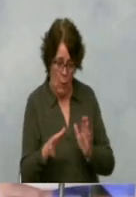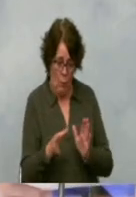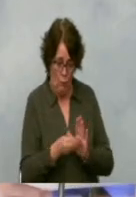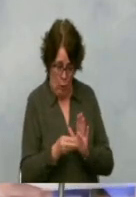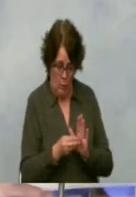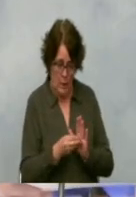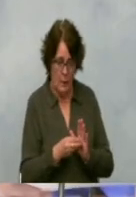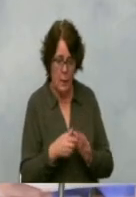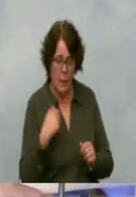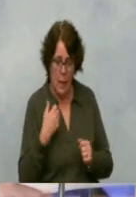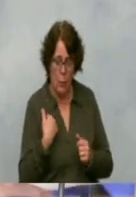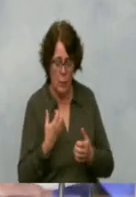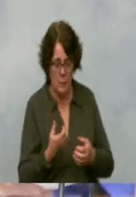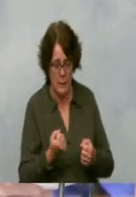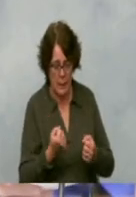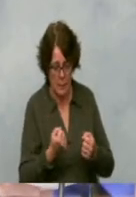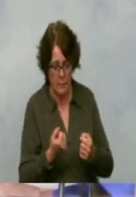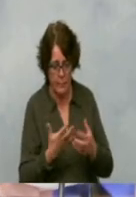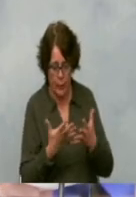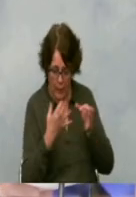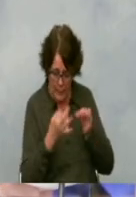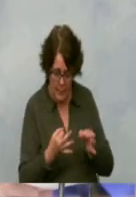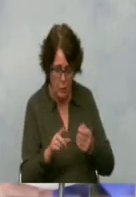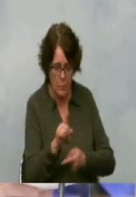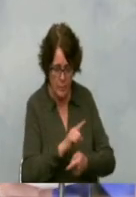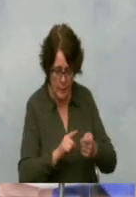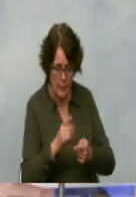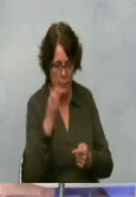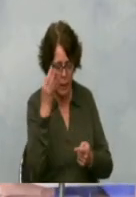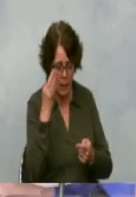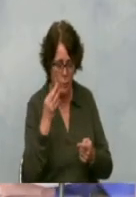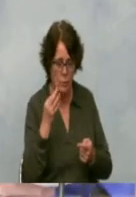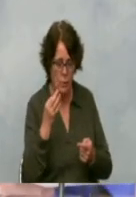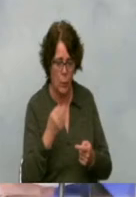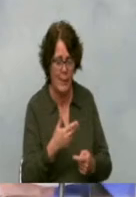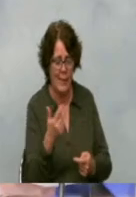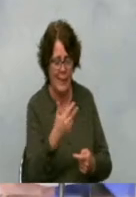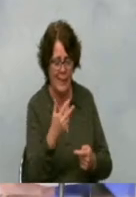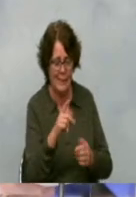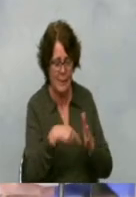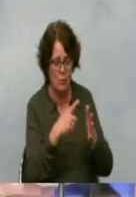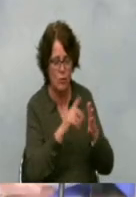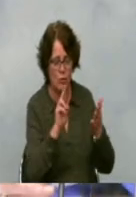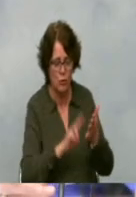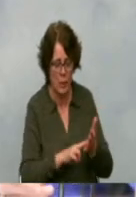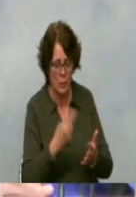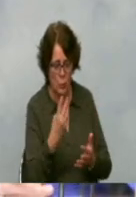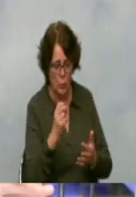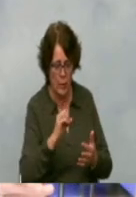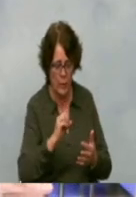And I'll now take this adjournment for this special meeting of the Council held on the 18th of